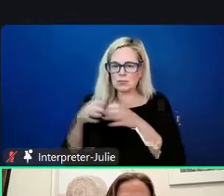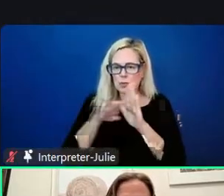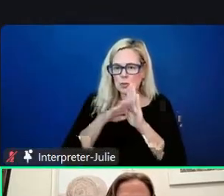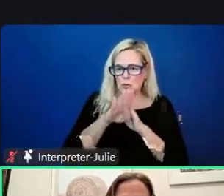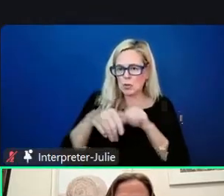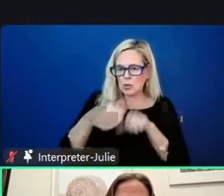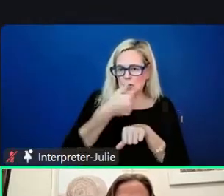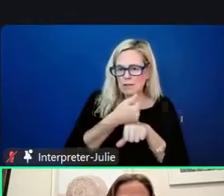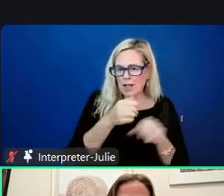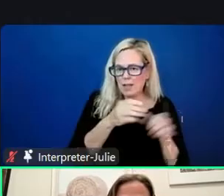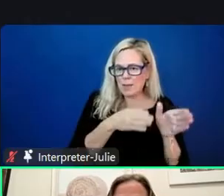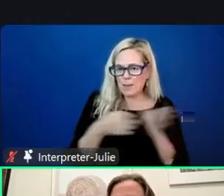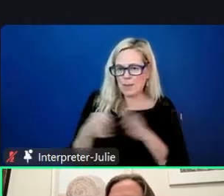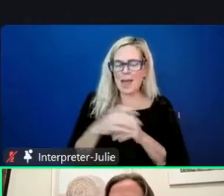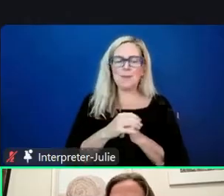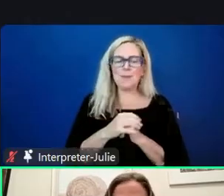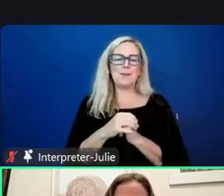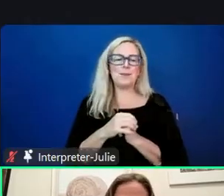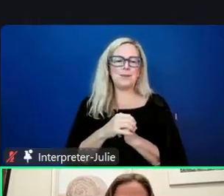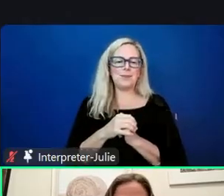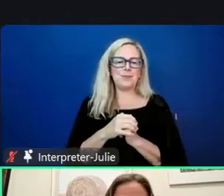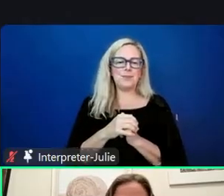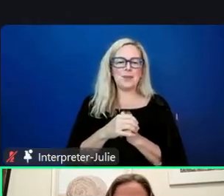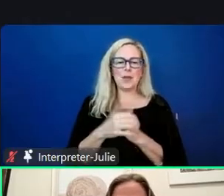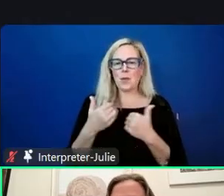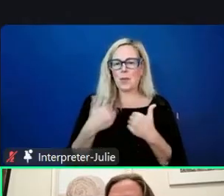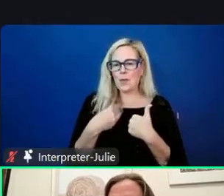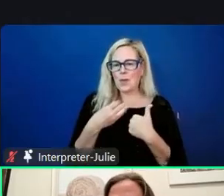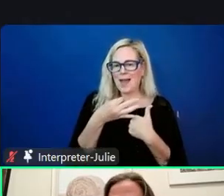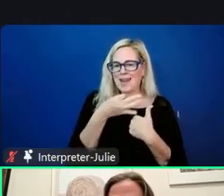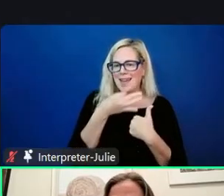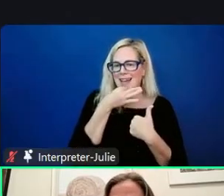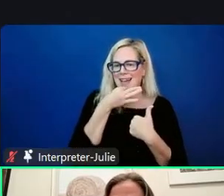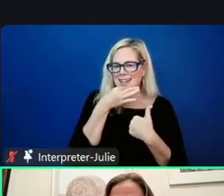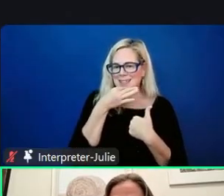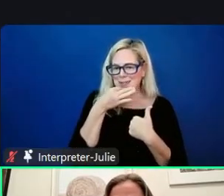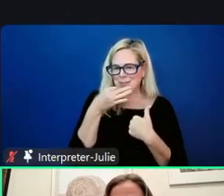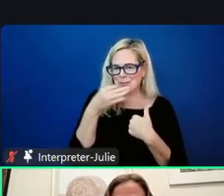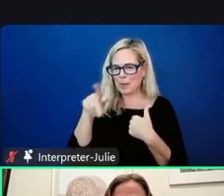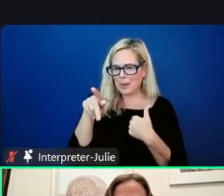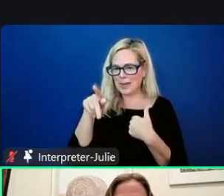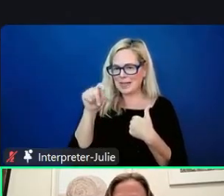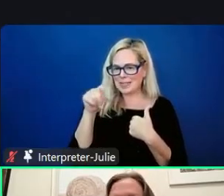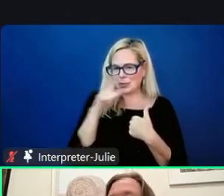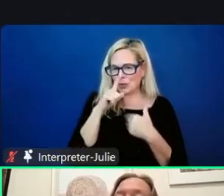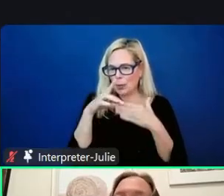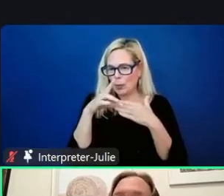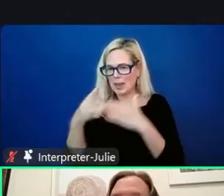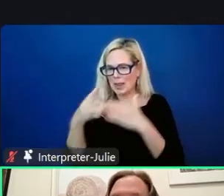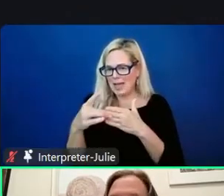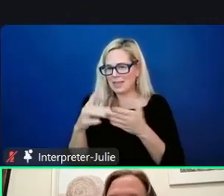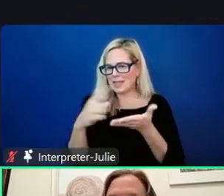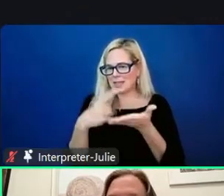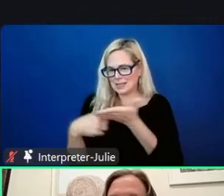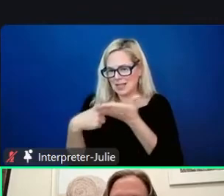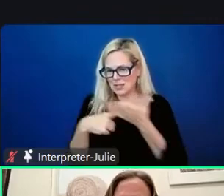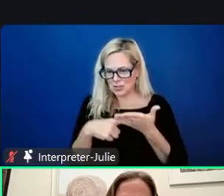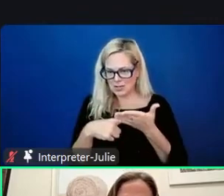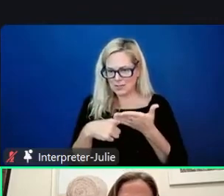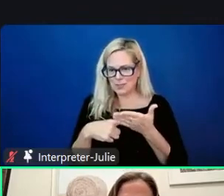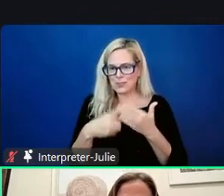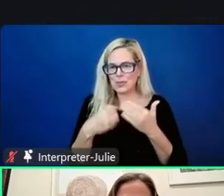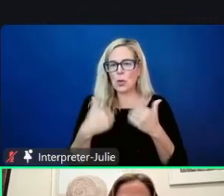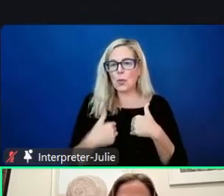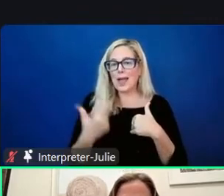Dr. Kat Savoya, an expert physical therapist. That day, there were 3 patients who served as experts on